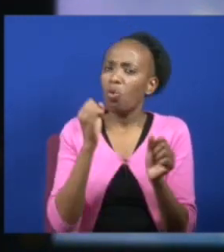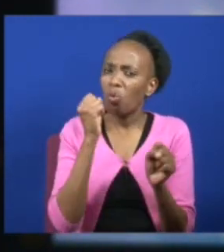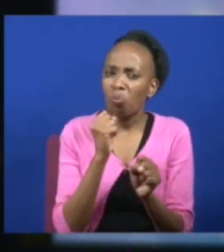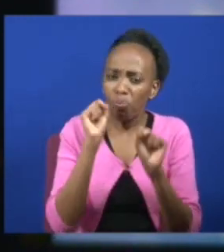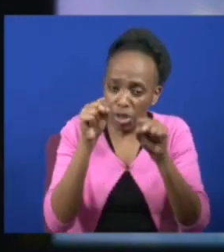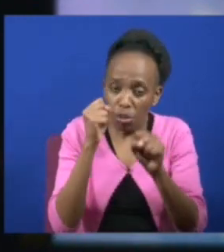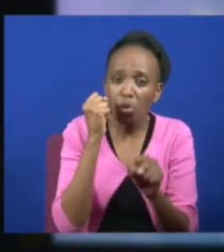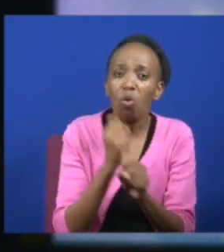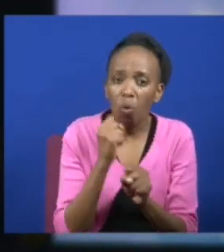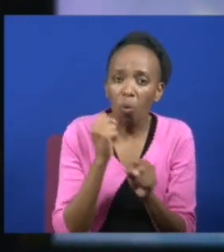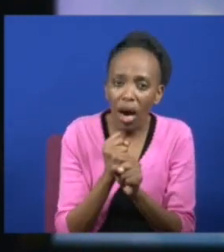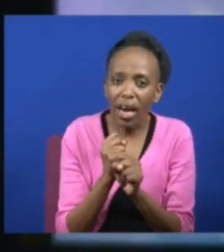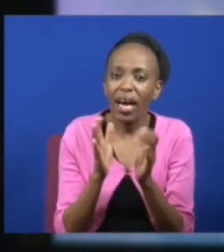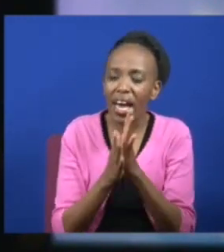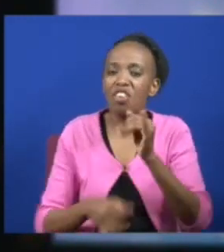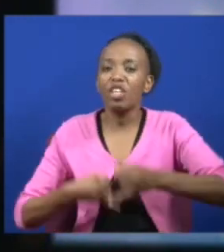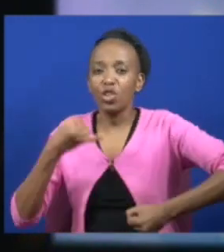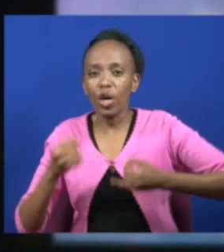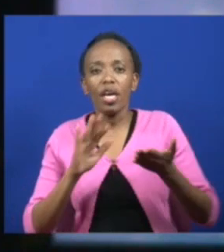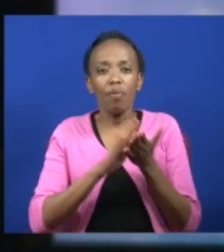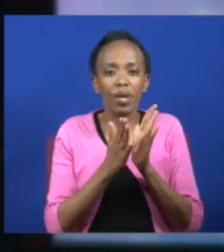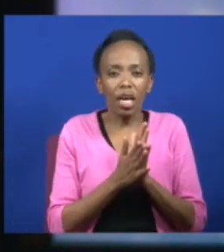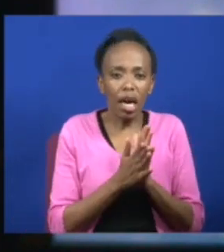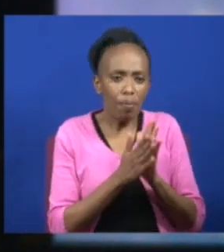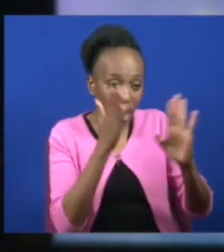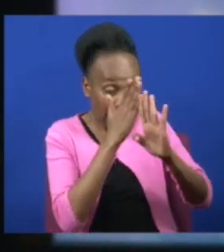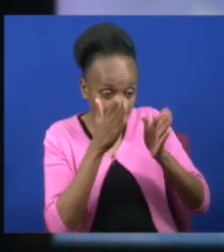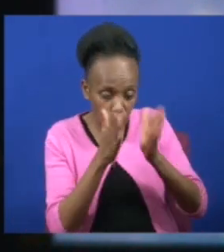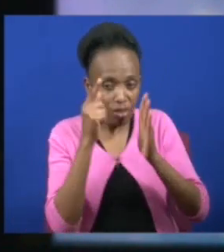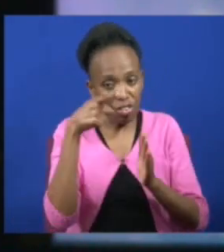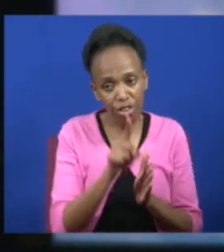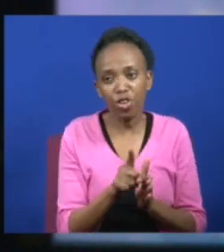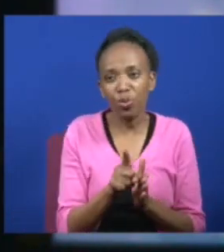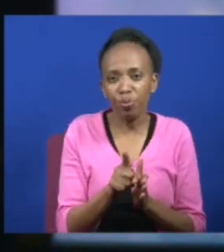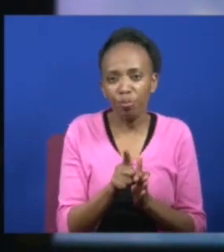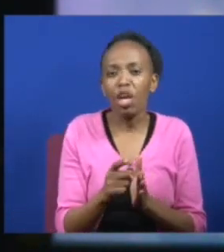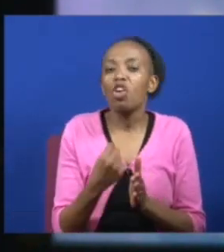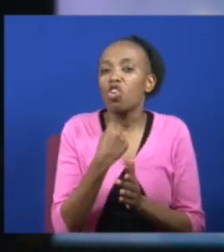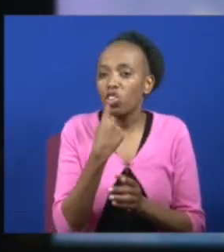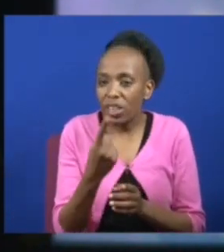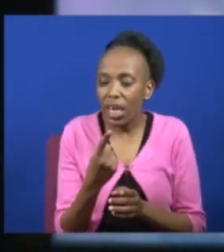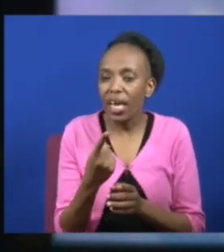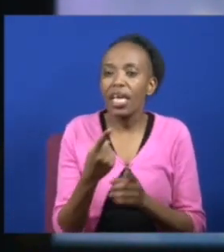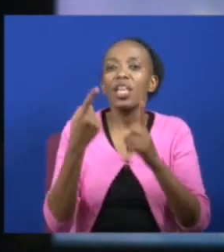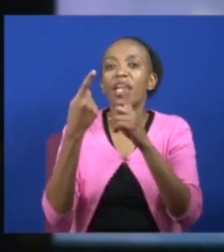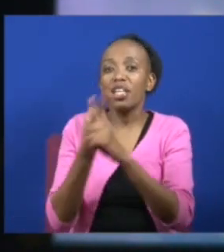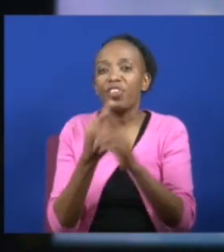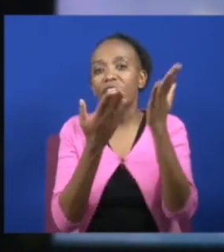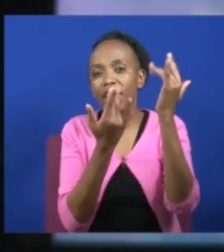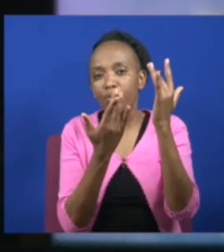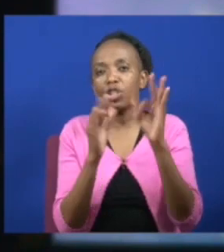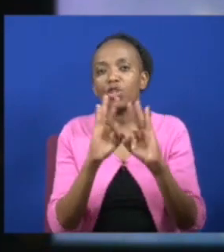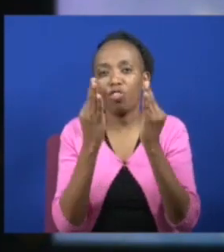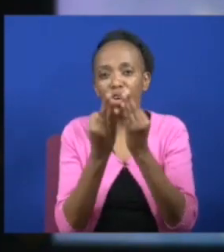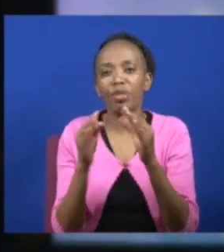work and entertainment become an escape route for you? Not to mention the differing expectations